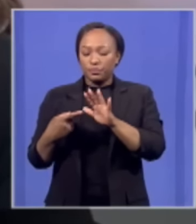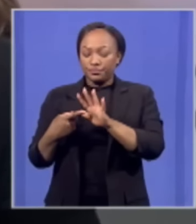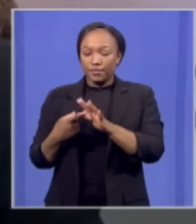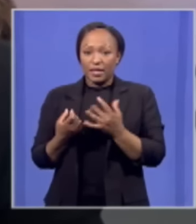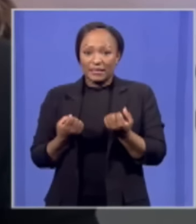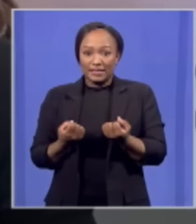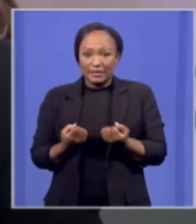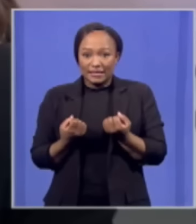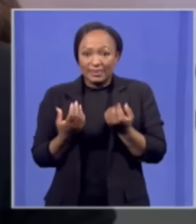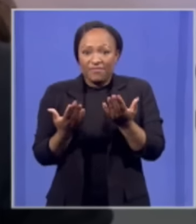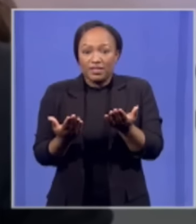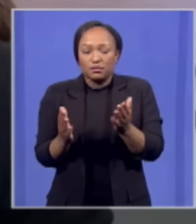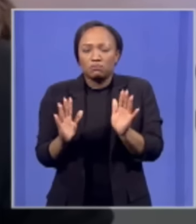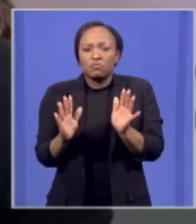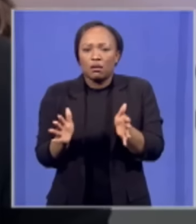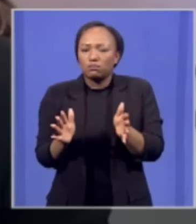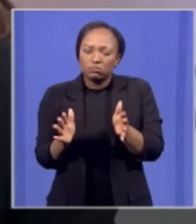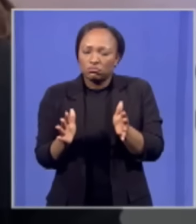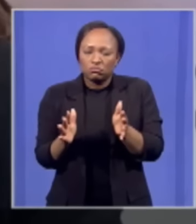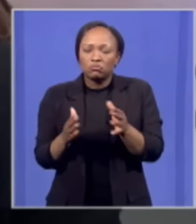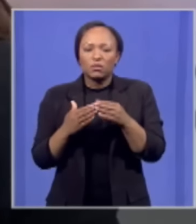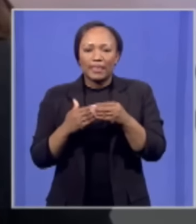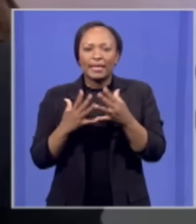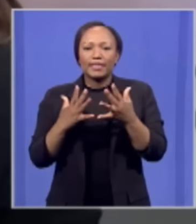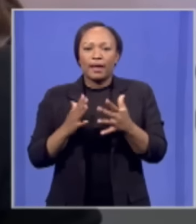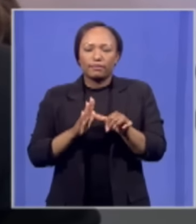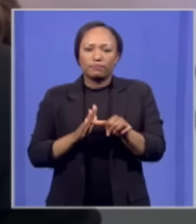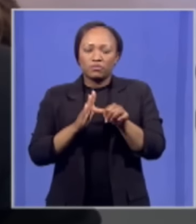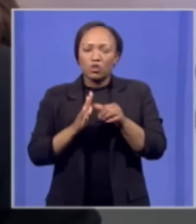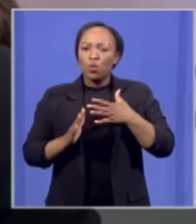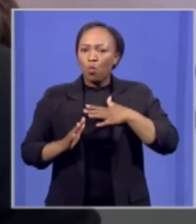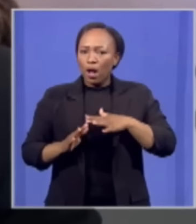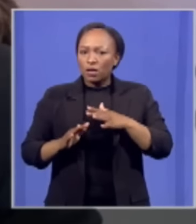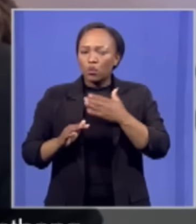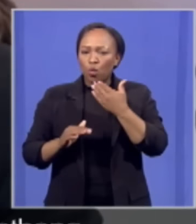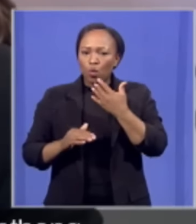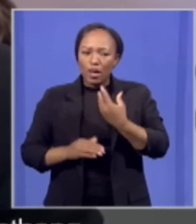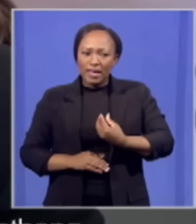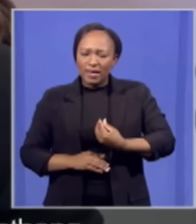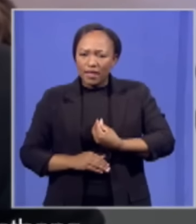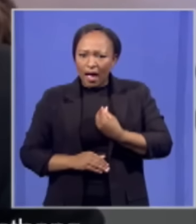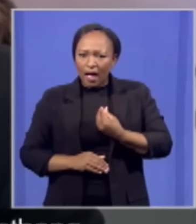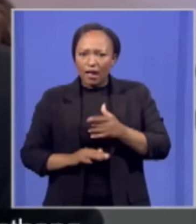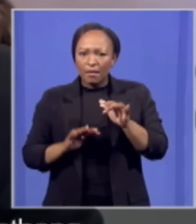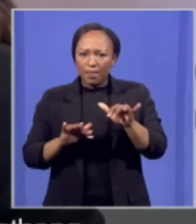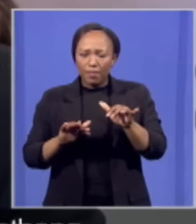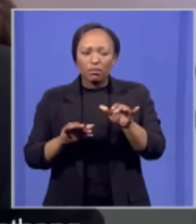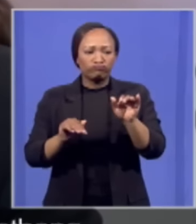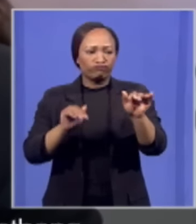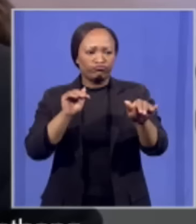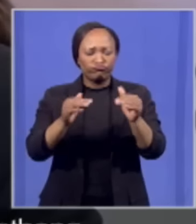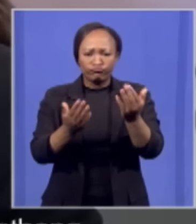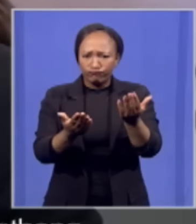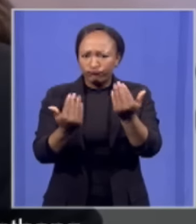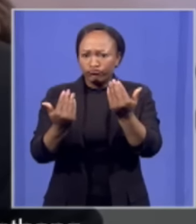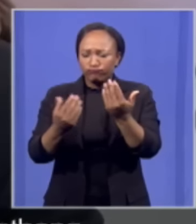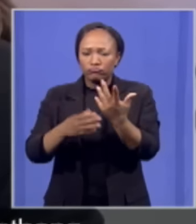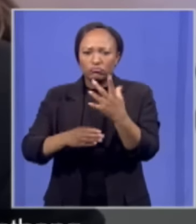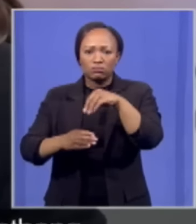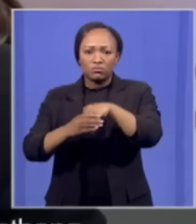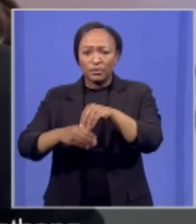the people, the leaders. So we want to bring more young people in. You know, now it's the time for young